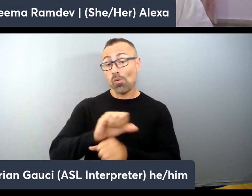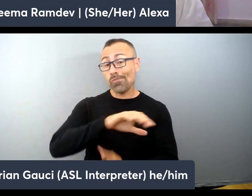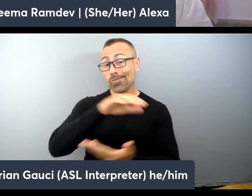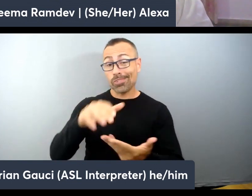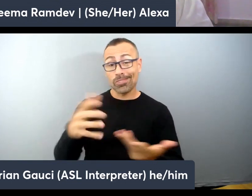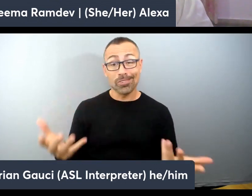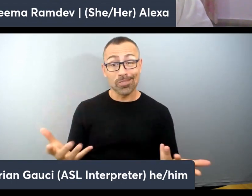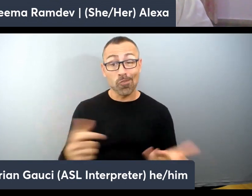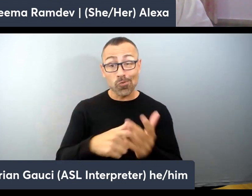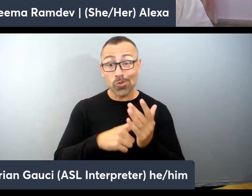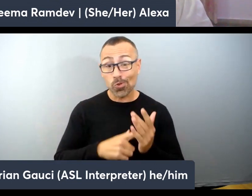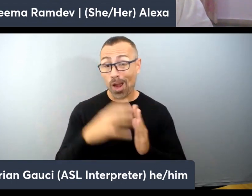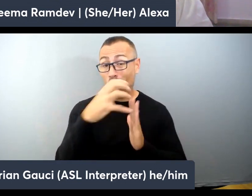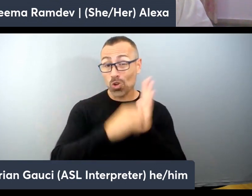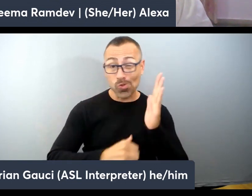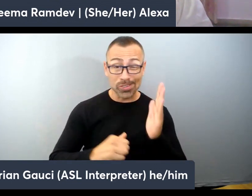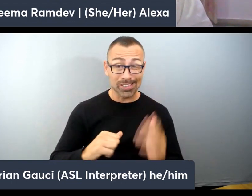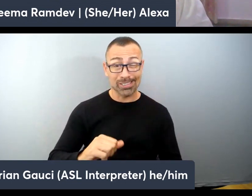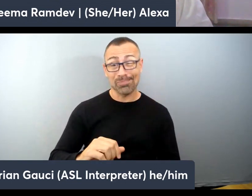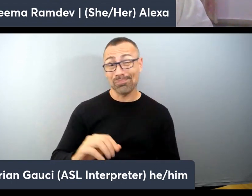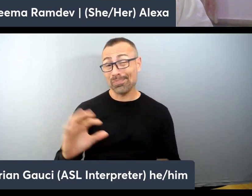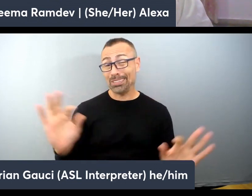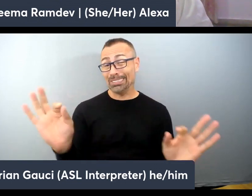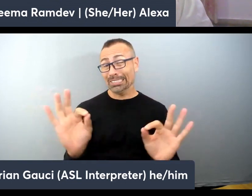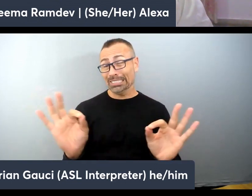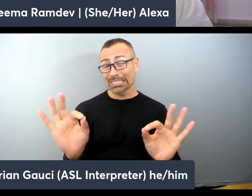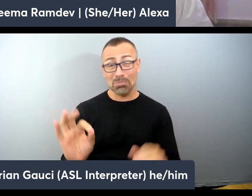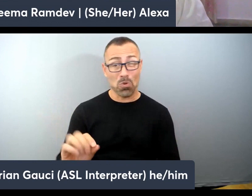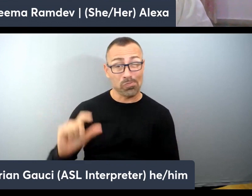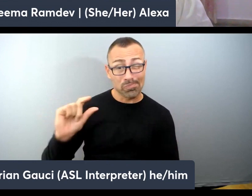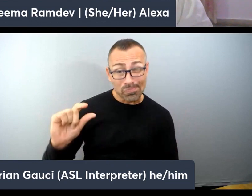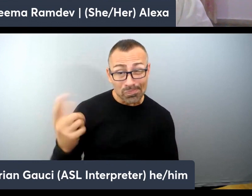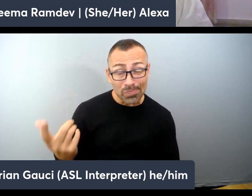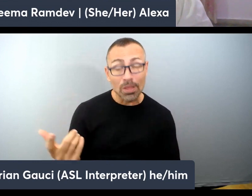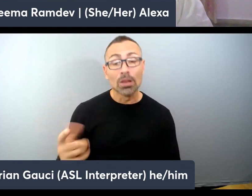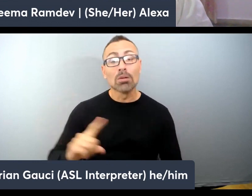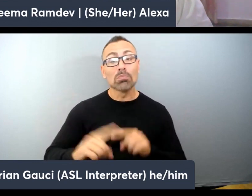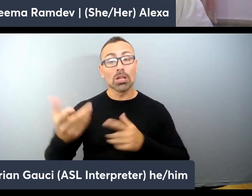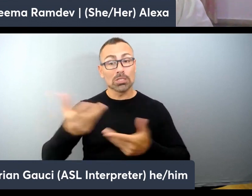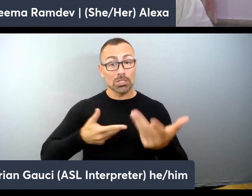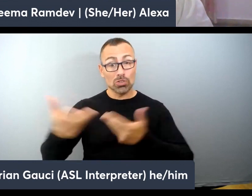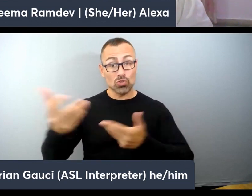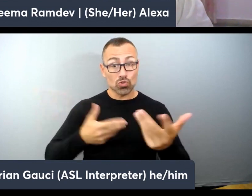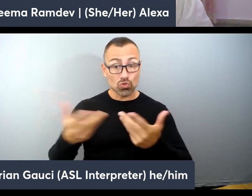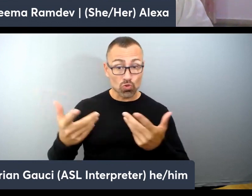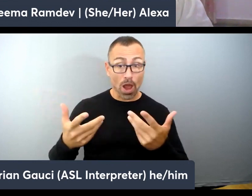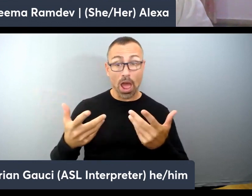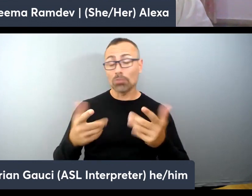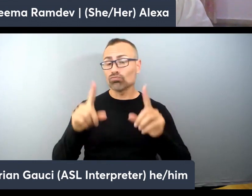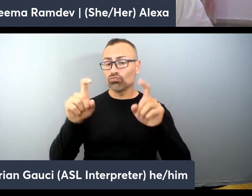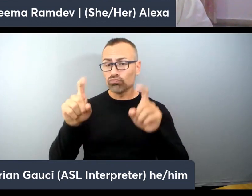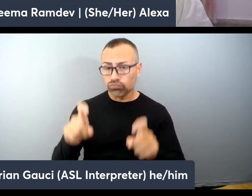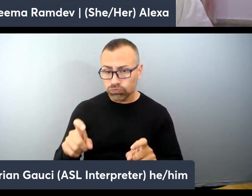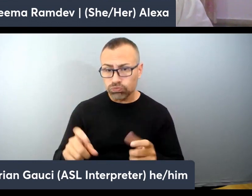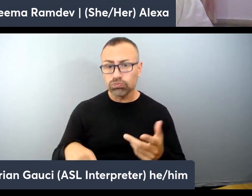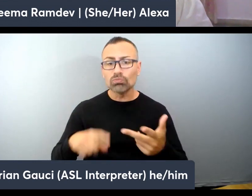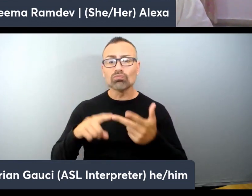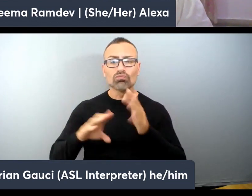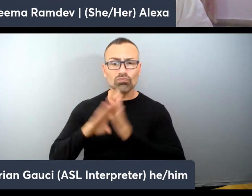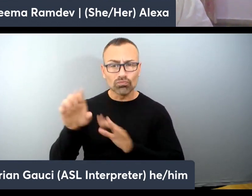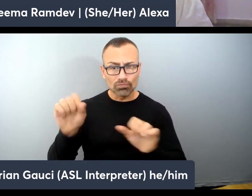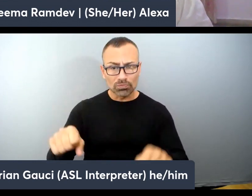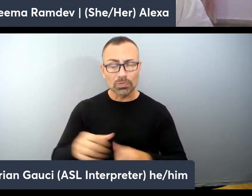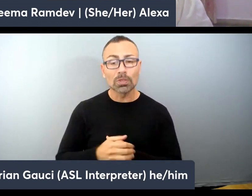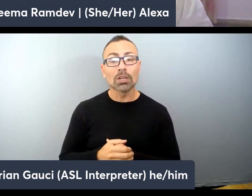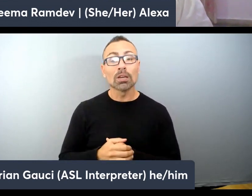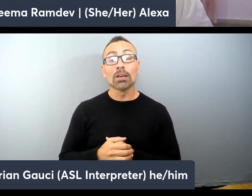coding. And with Glue interactive sessions, customers can interactively develop and test their workloads. And lastly,